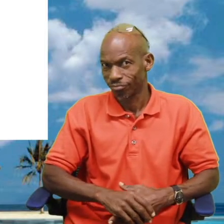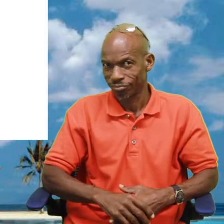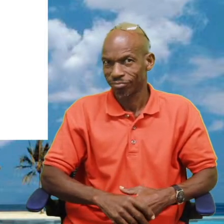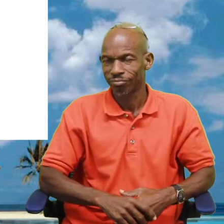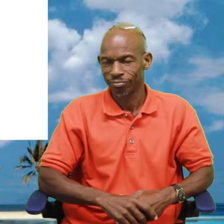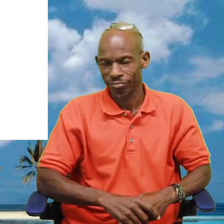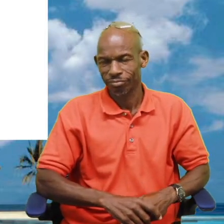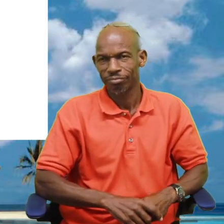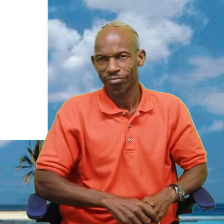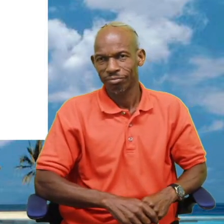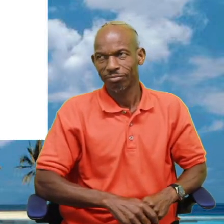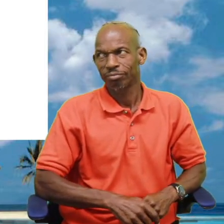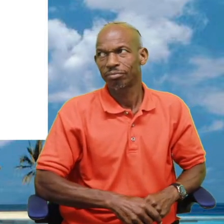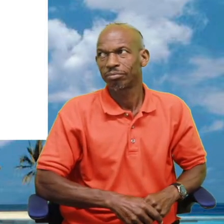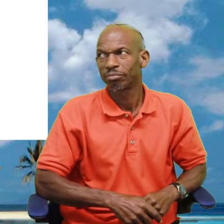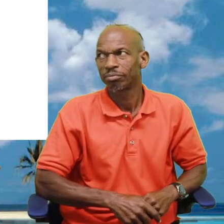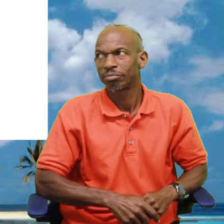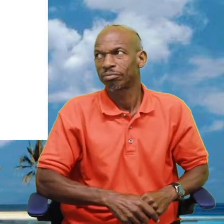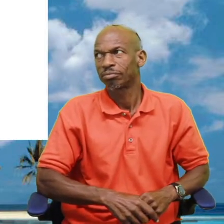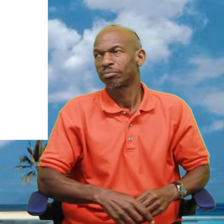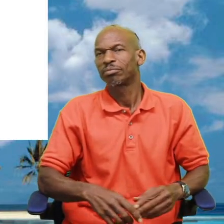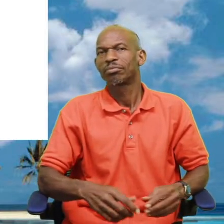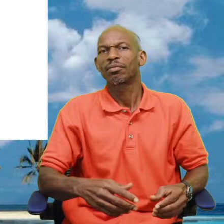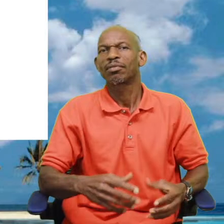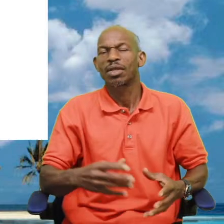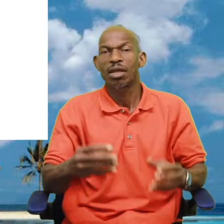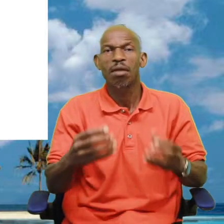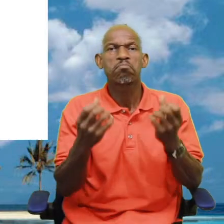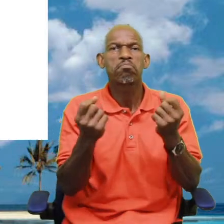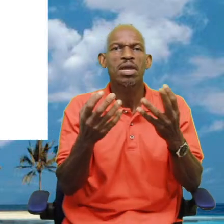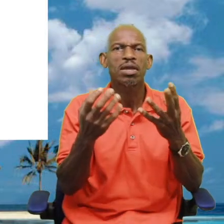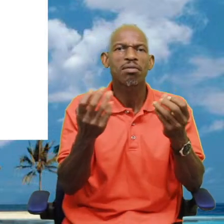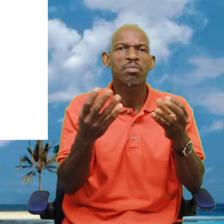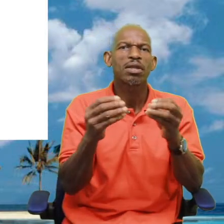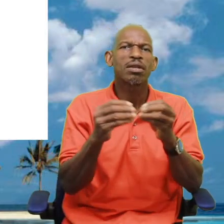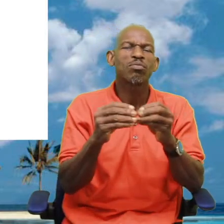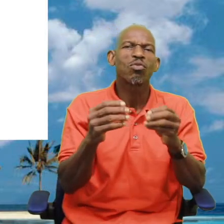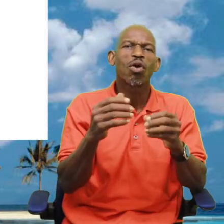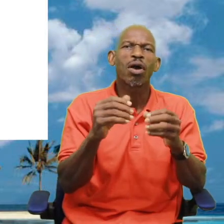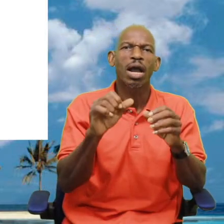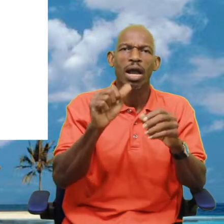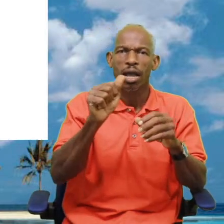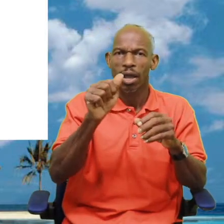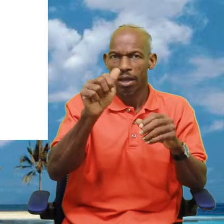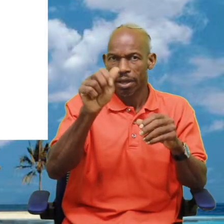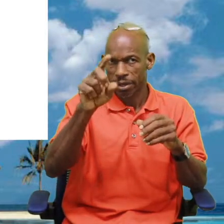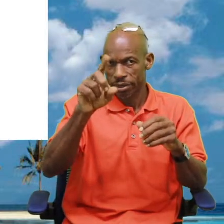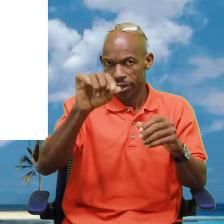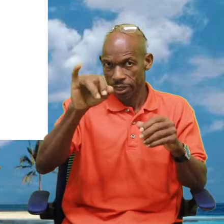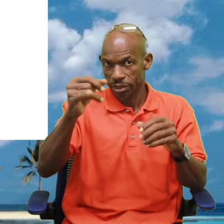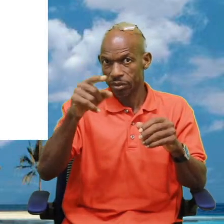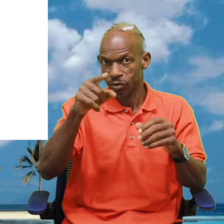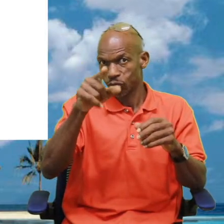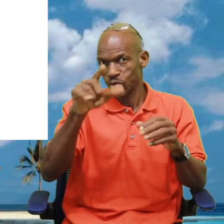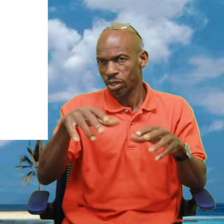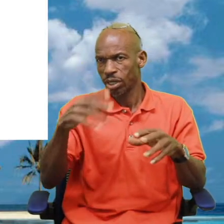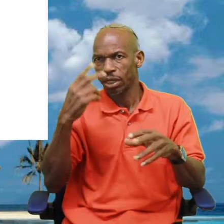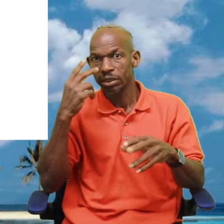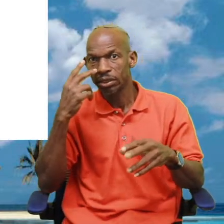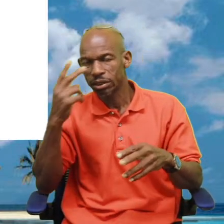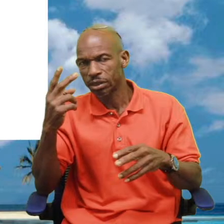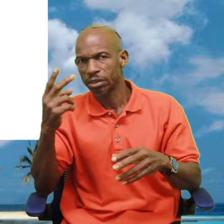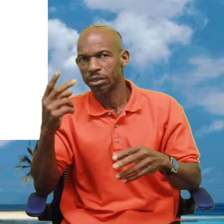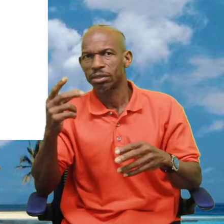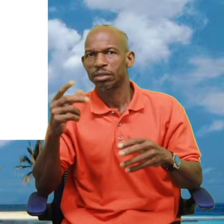that. And there are many more adjectives you can get about this dog, especially if you all experience having